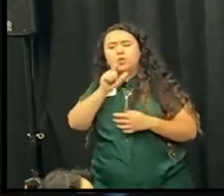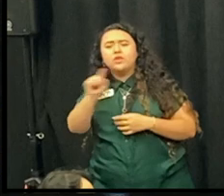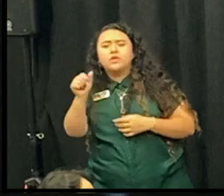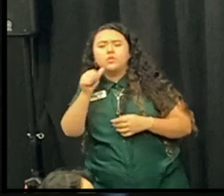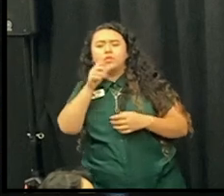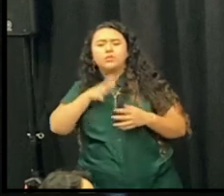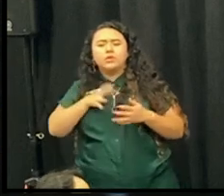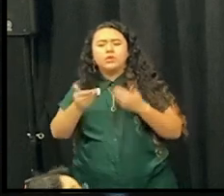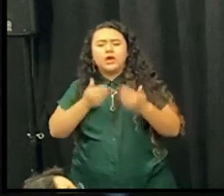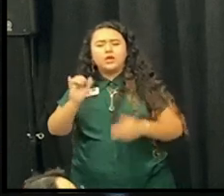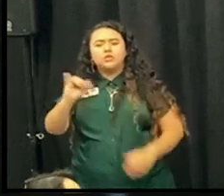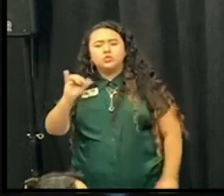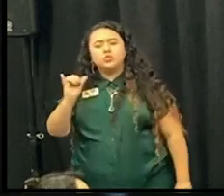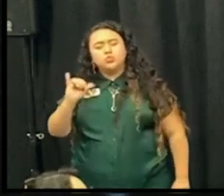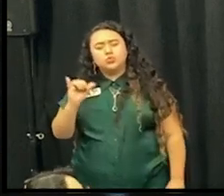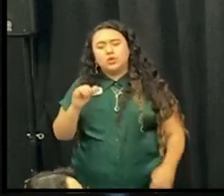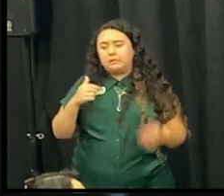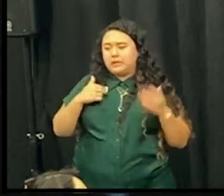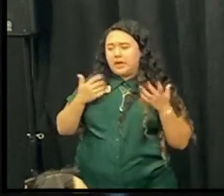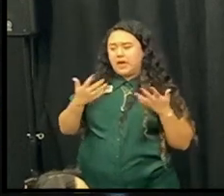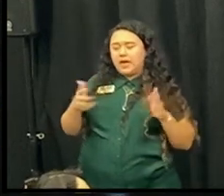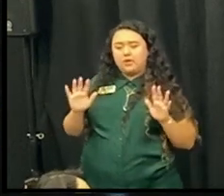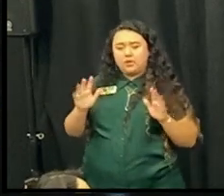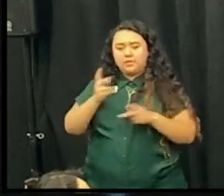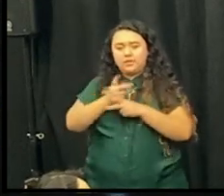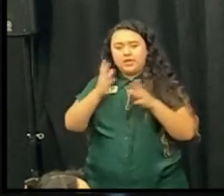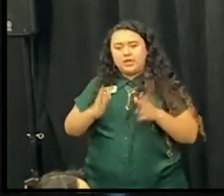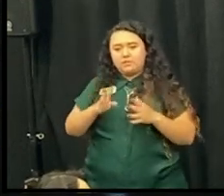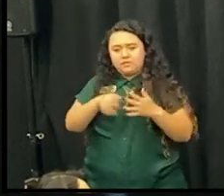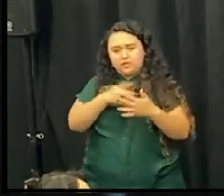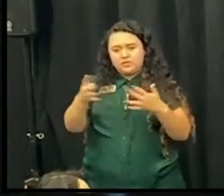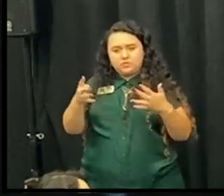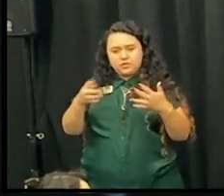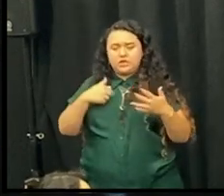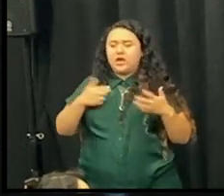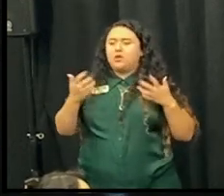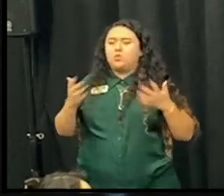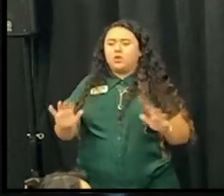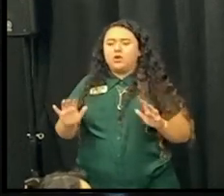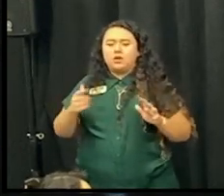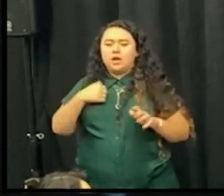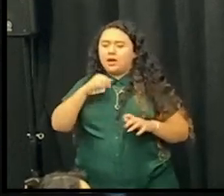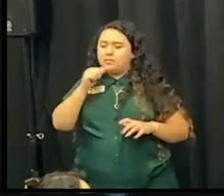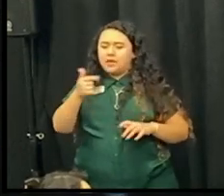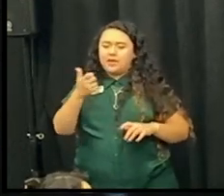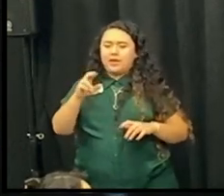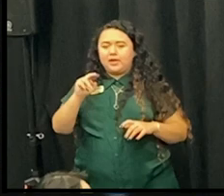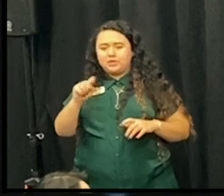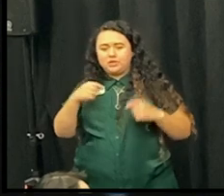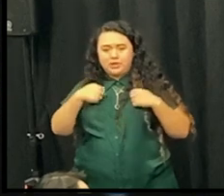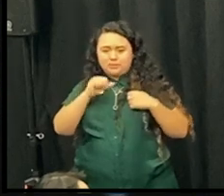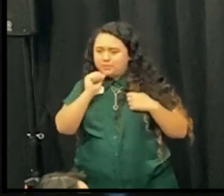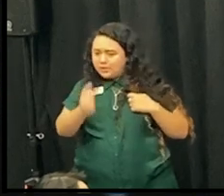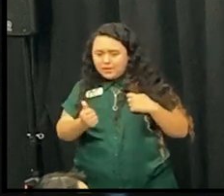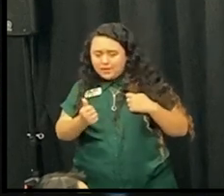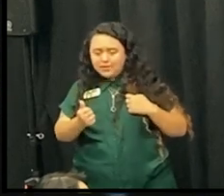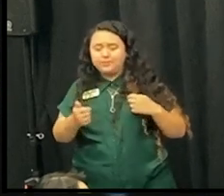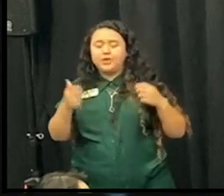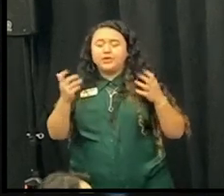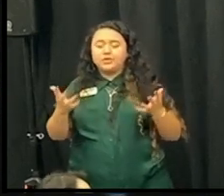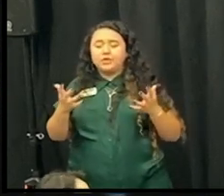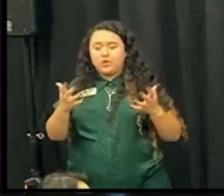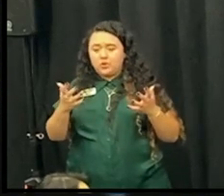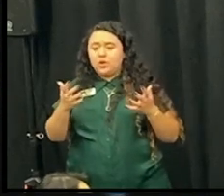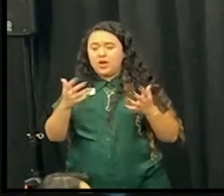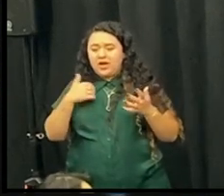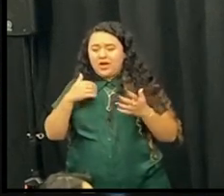want to hire these women, too. And I was like, I don't want to be the keeper of this spreadsheet. I don't want to be, I'm not an agent. And so I have